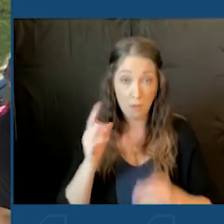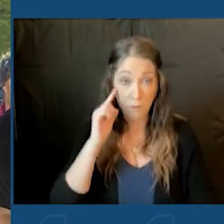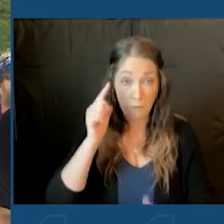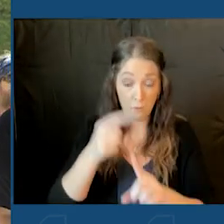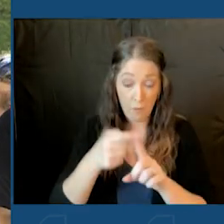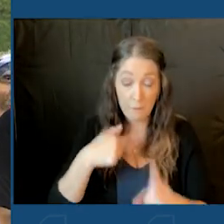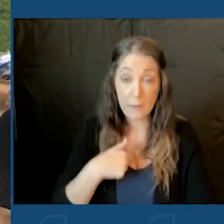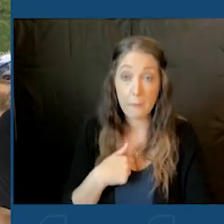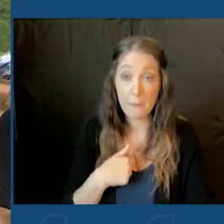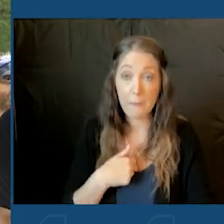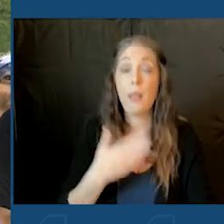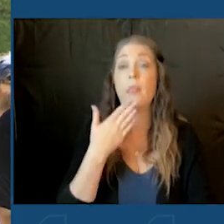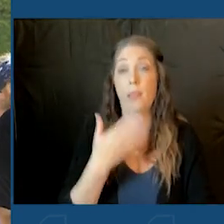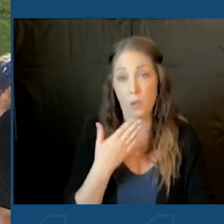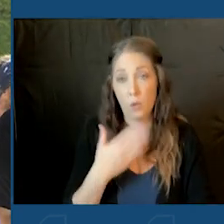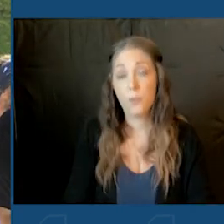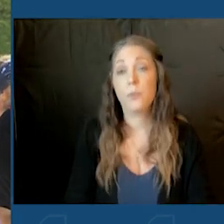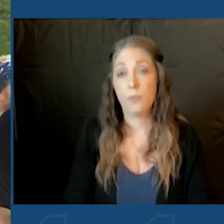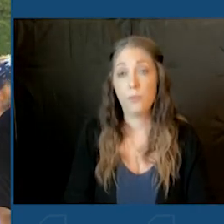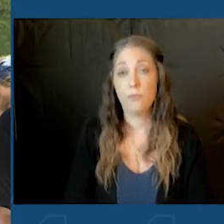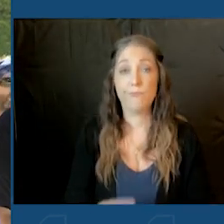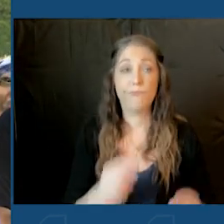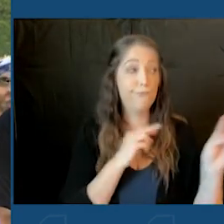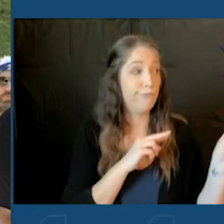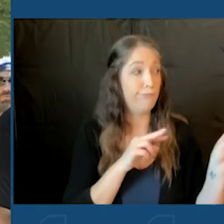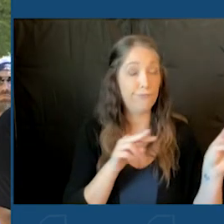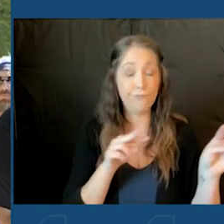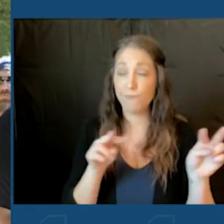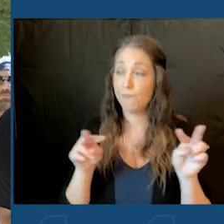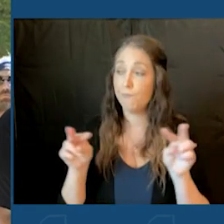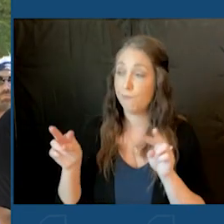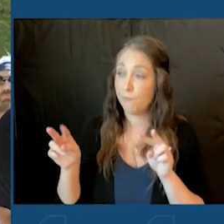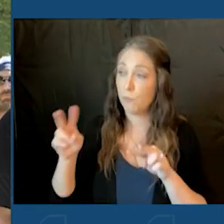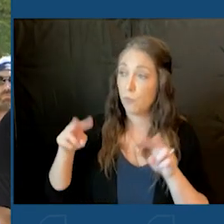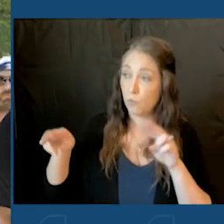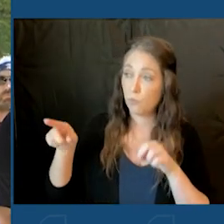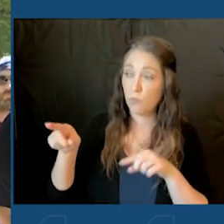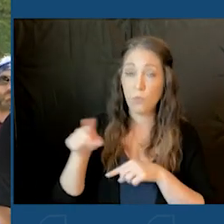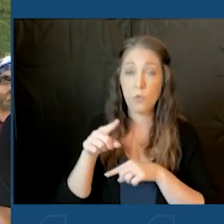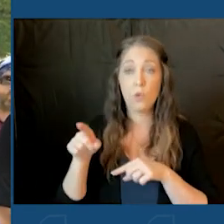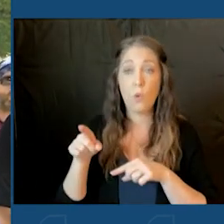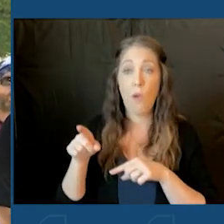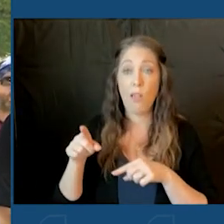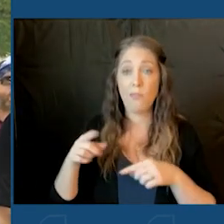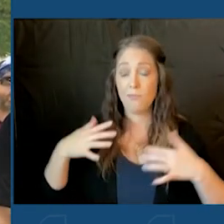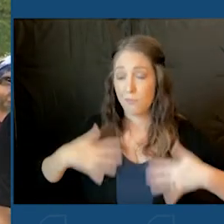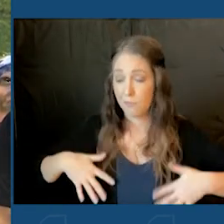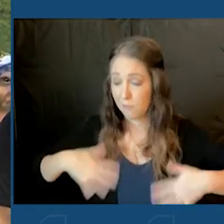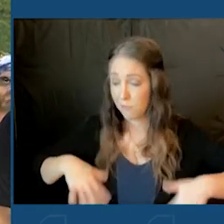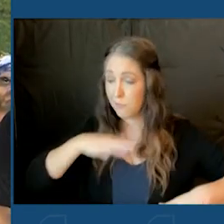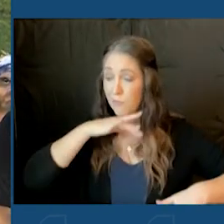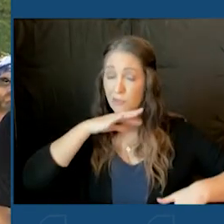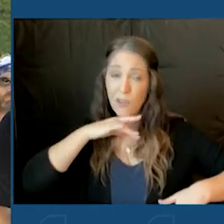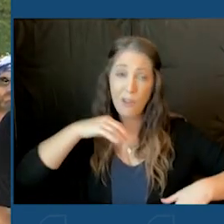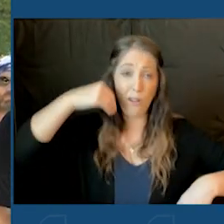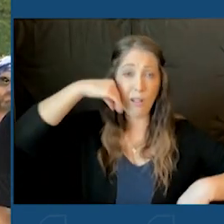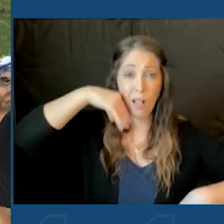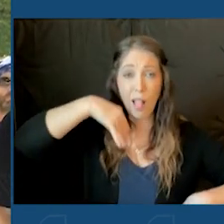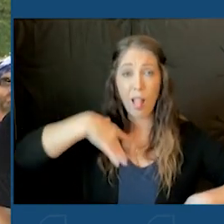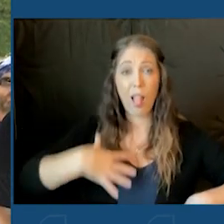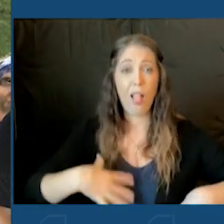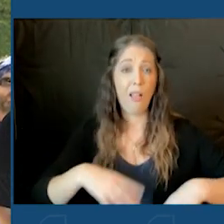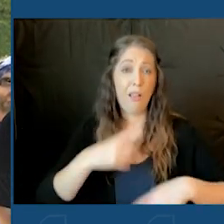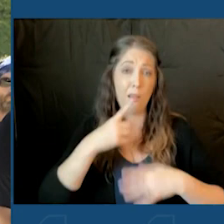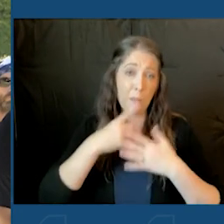looking around this room at the men and women who are covered in soot and dirt and sweat and probably some